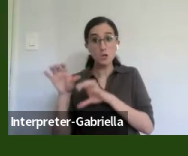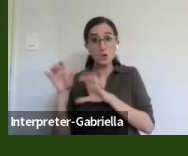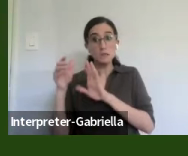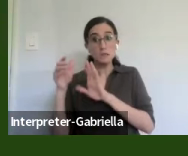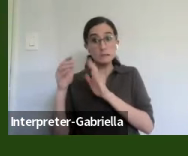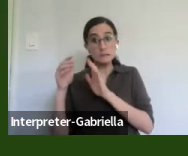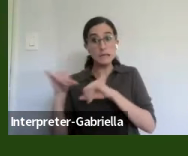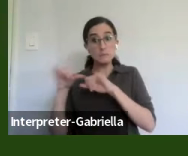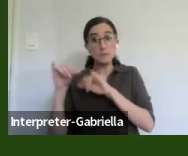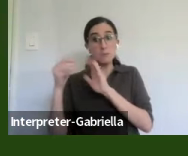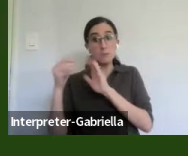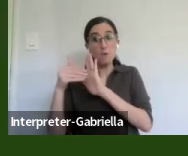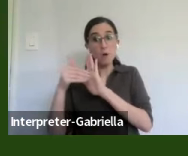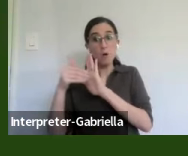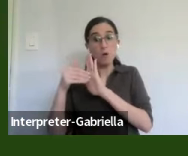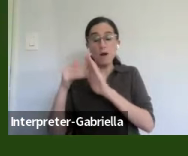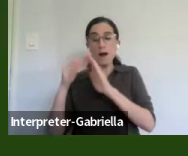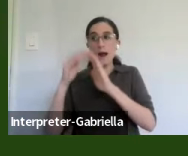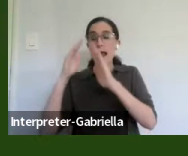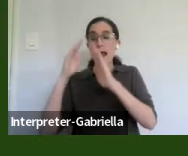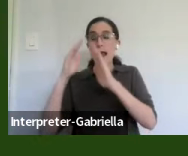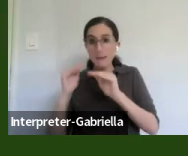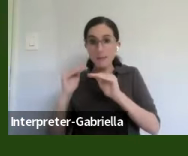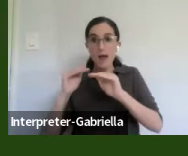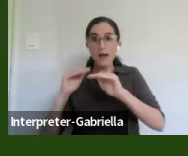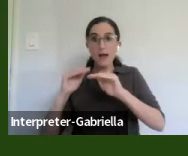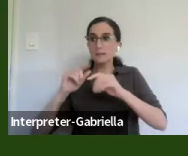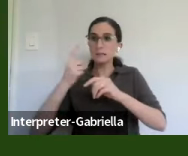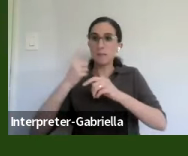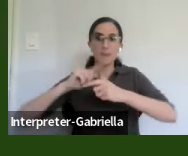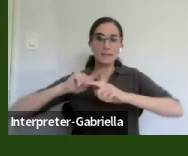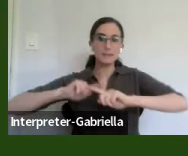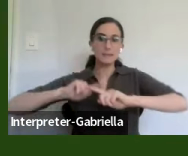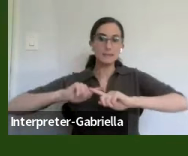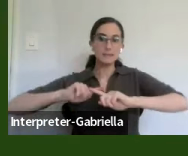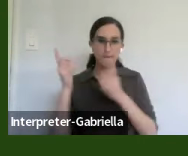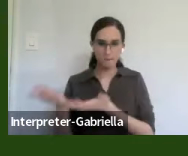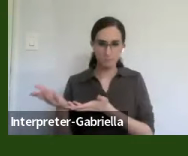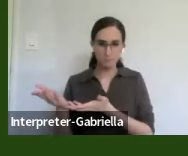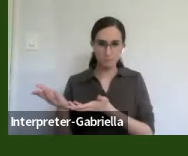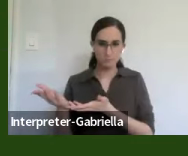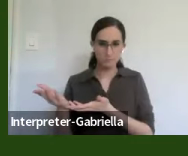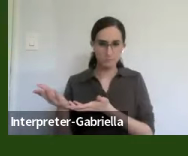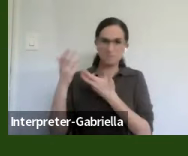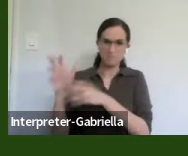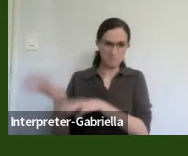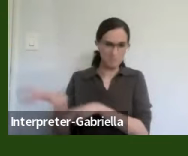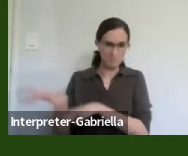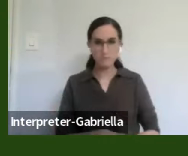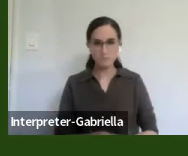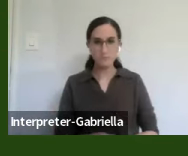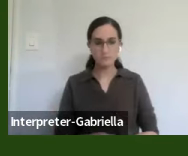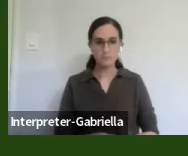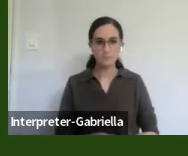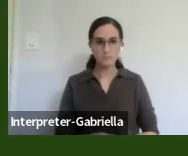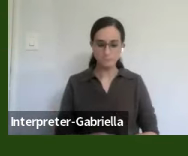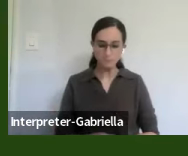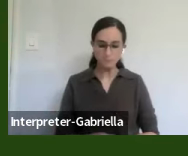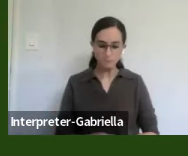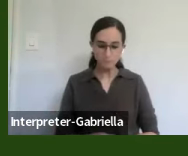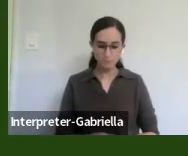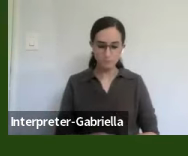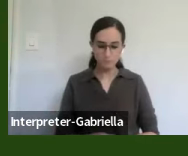tercer punto es algo que mencionó la doctora Liz. Recuerdan que ella mencionó la definición de la locura es volver a repetir la